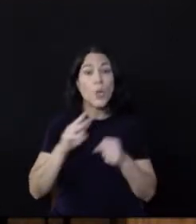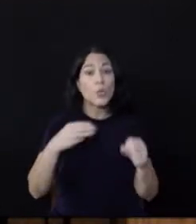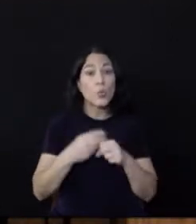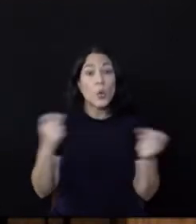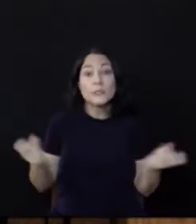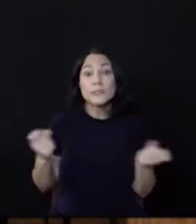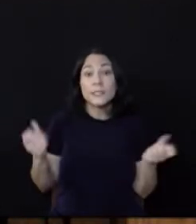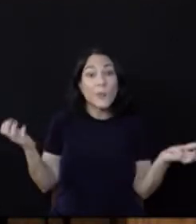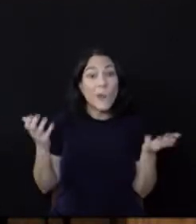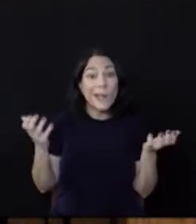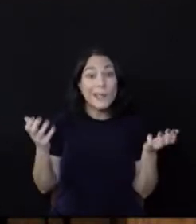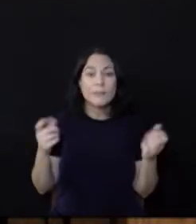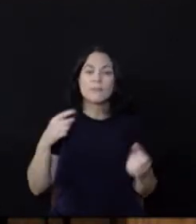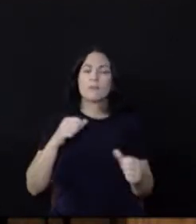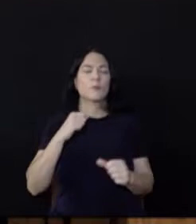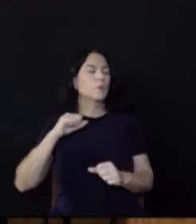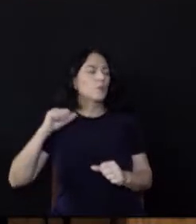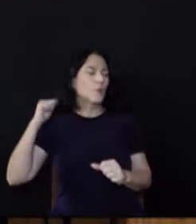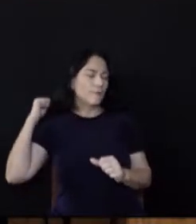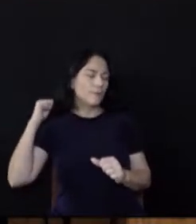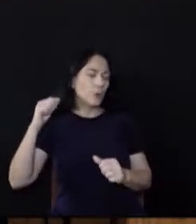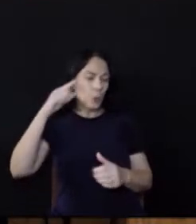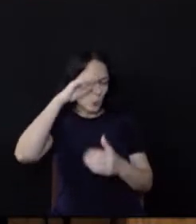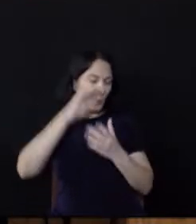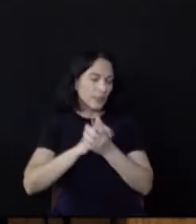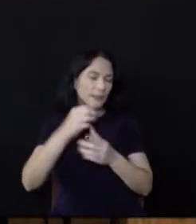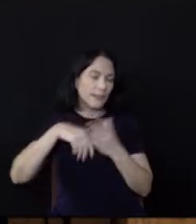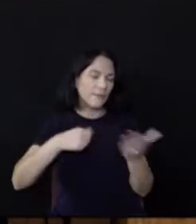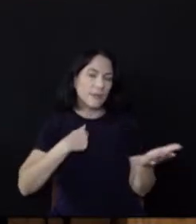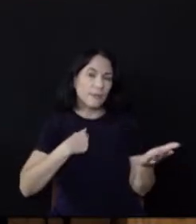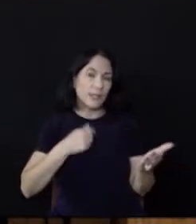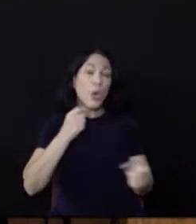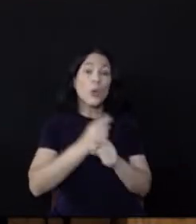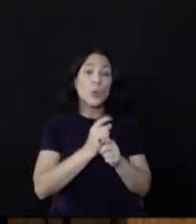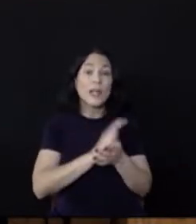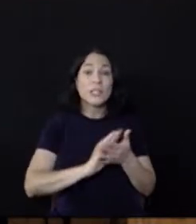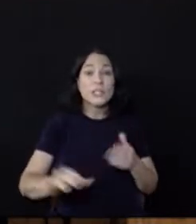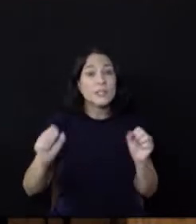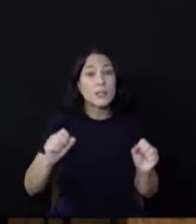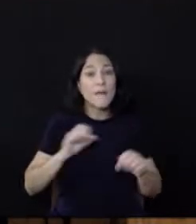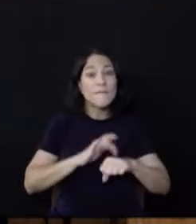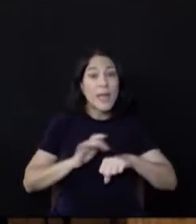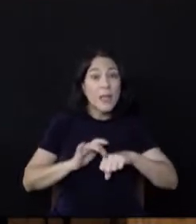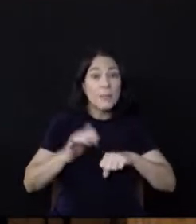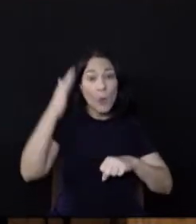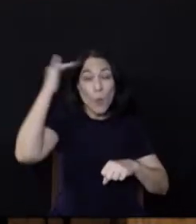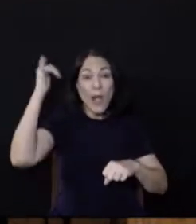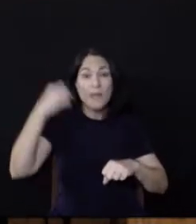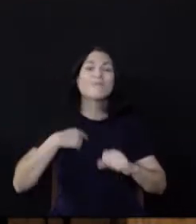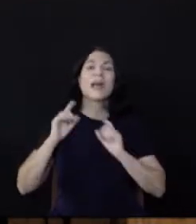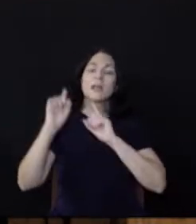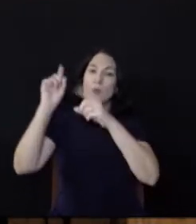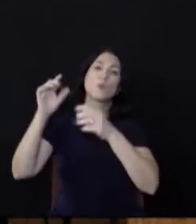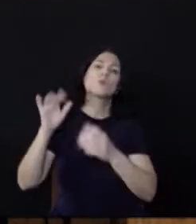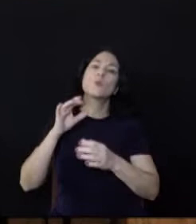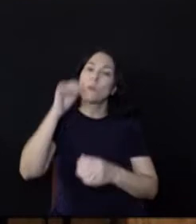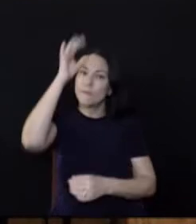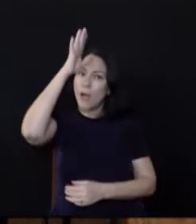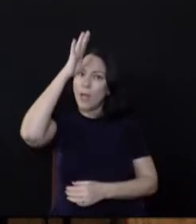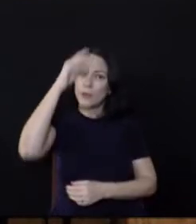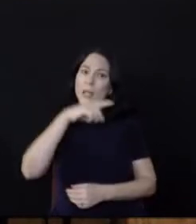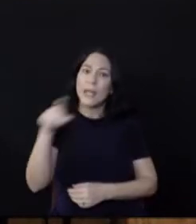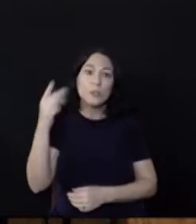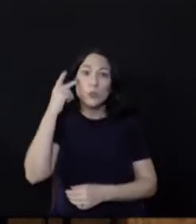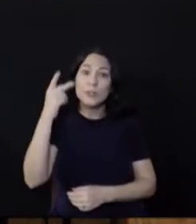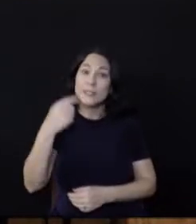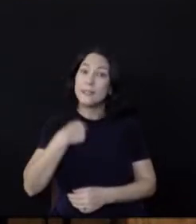refuses to believe in me. Righteousness is available because I go to the Father and you will see me no more.